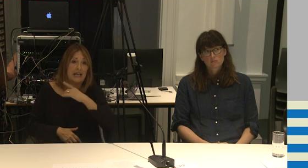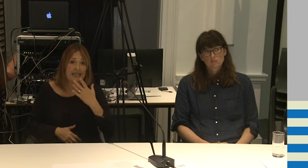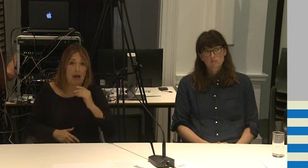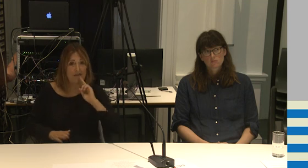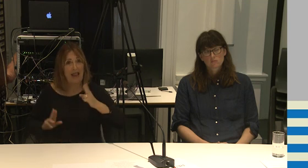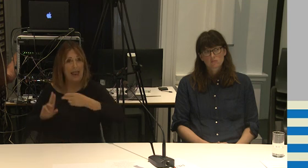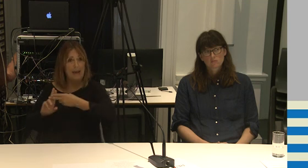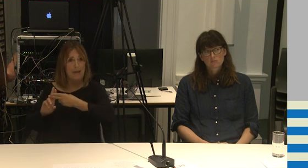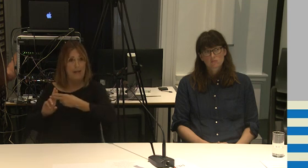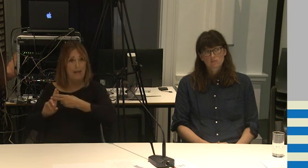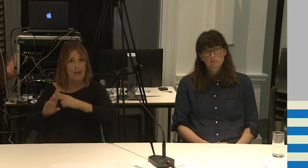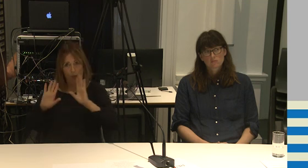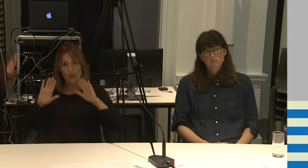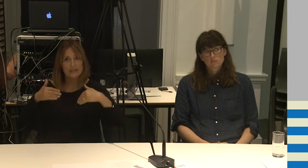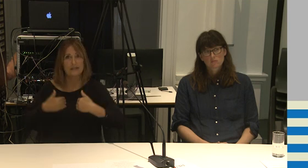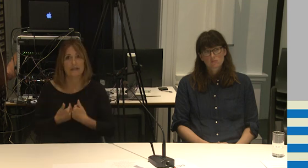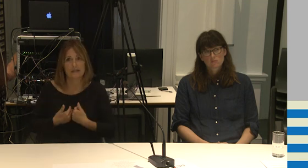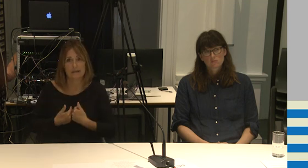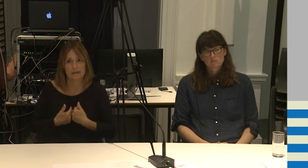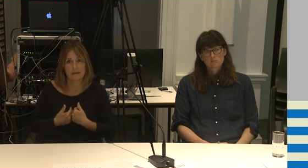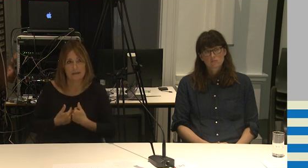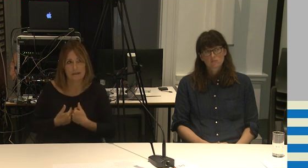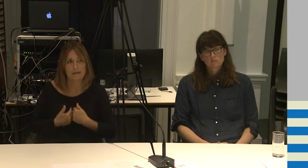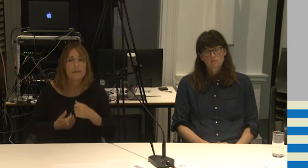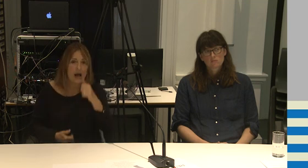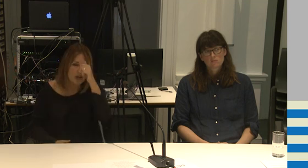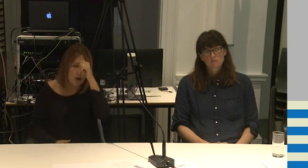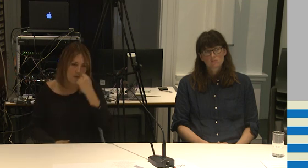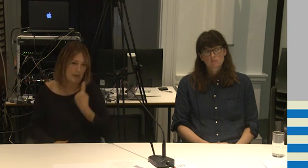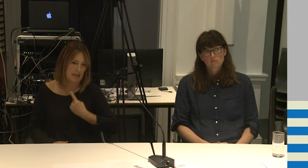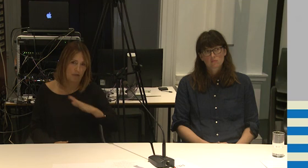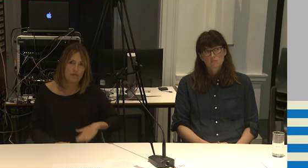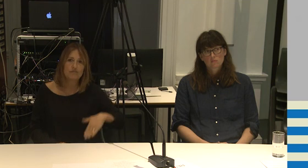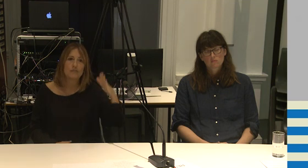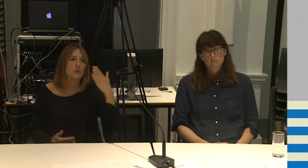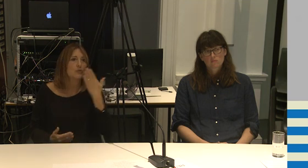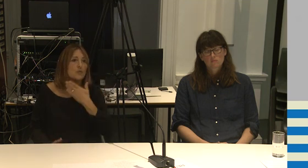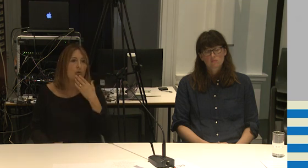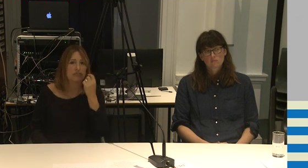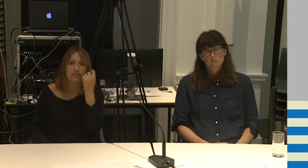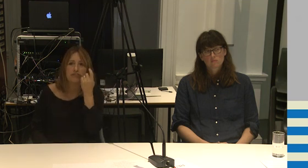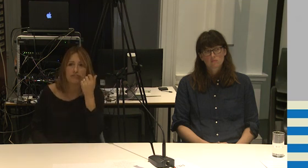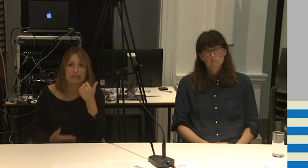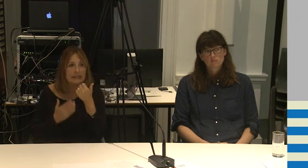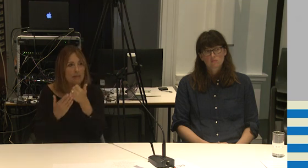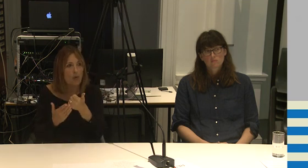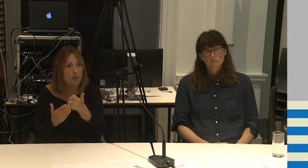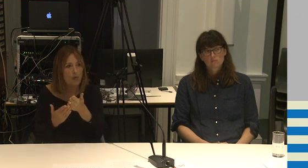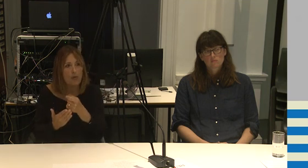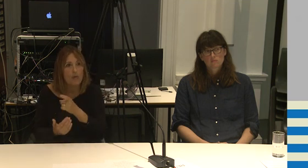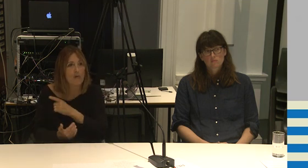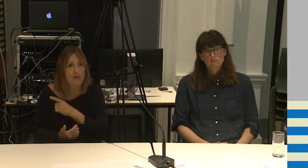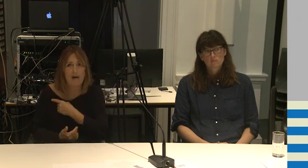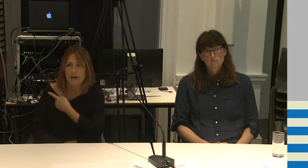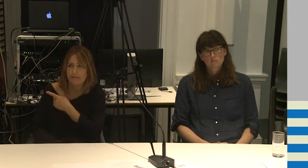He's got the label. Yeah, he's got the label. And then I know through school, I didn't really get much support. And part of that was because the only support